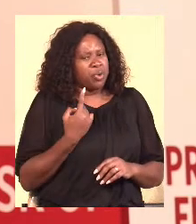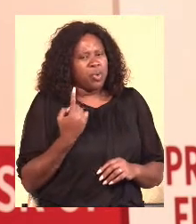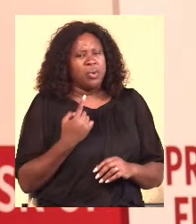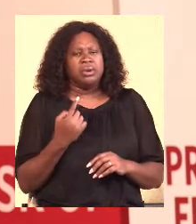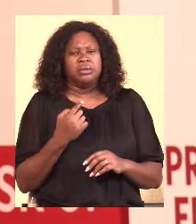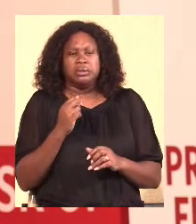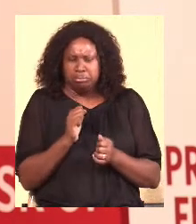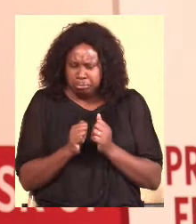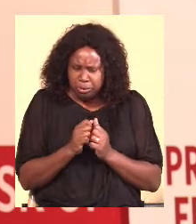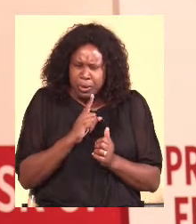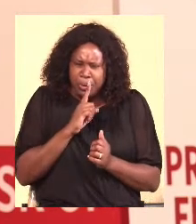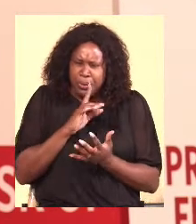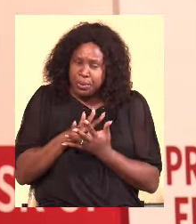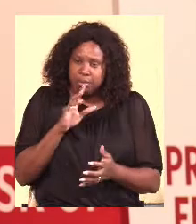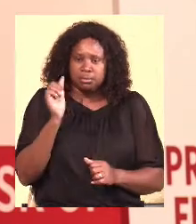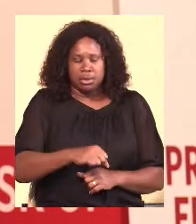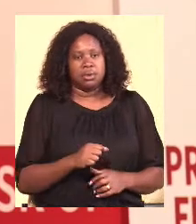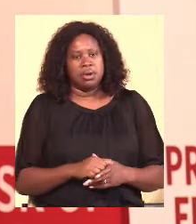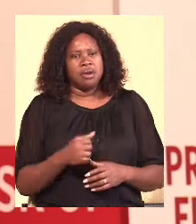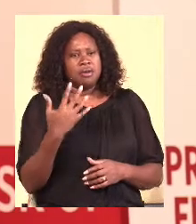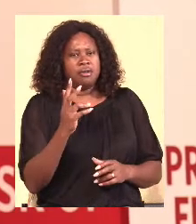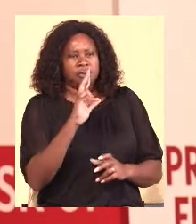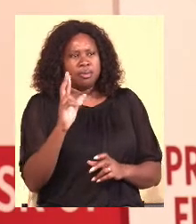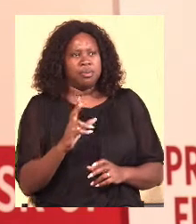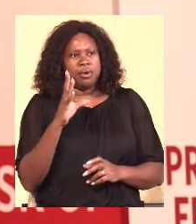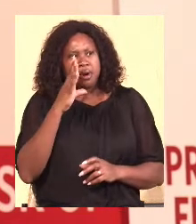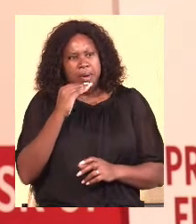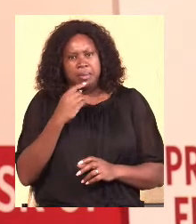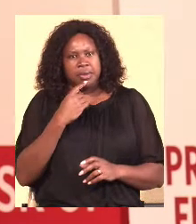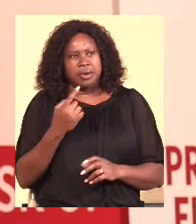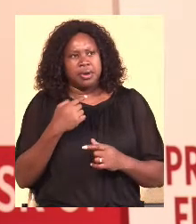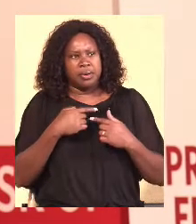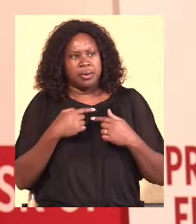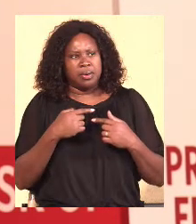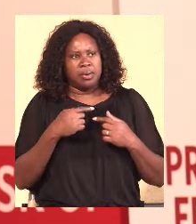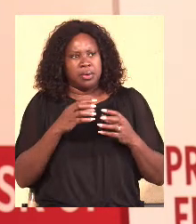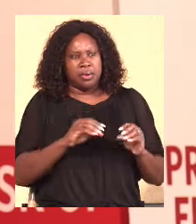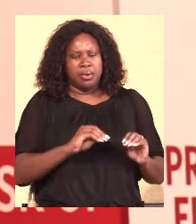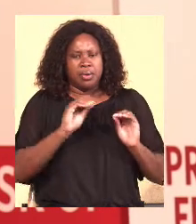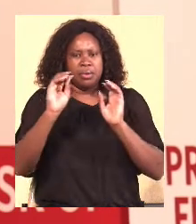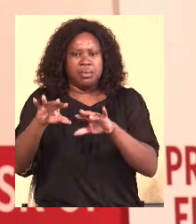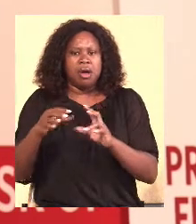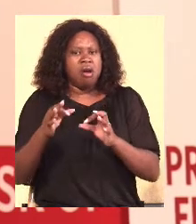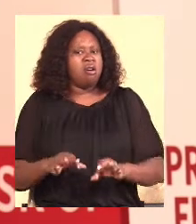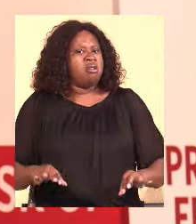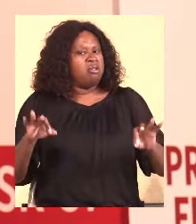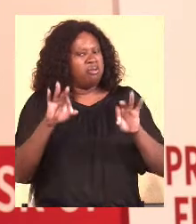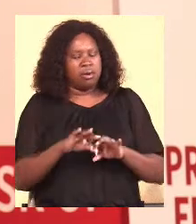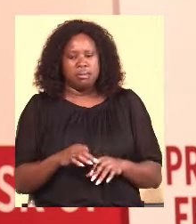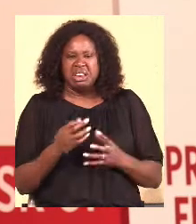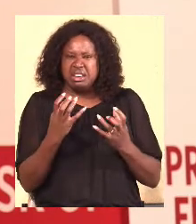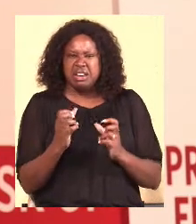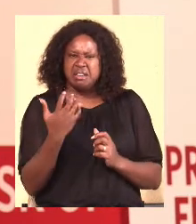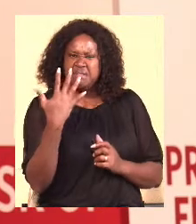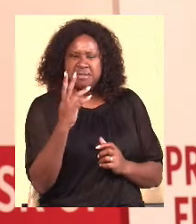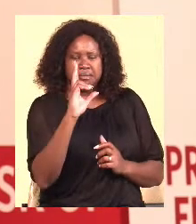like in instances where I'm told you have 5 passengers saying we are going to take these deliveries to the farm, it does not need 5 passengers to